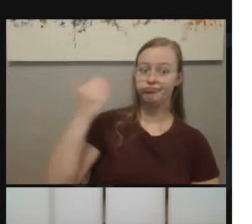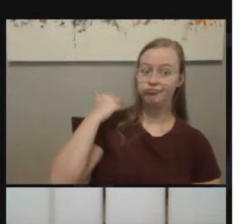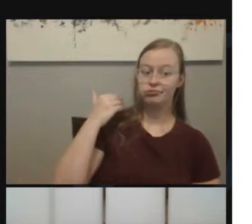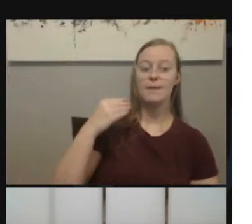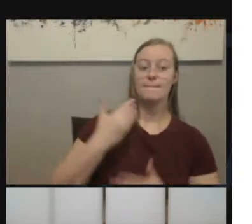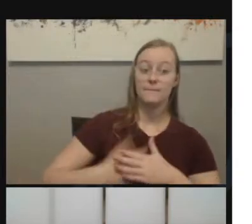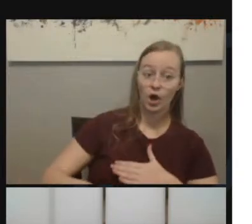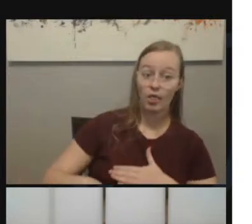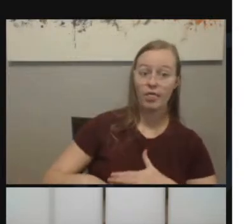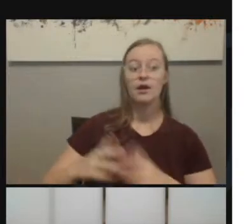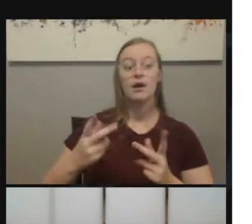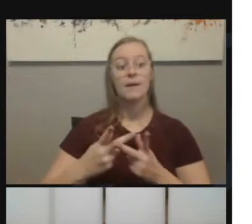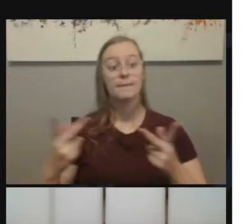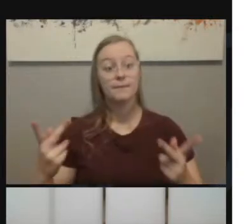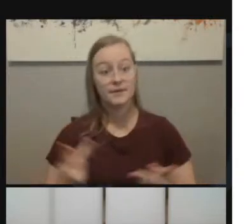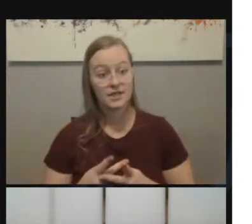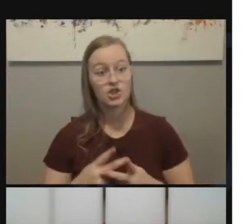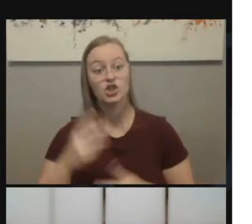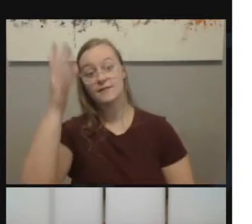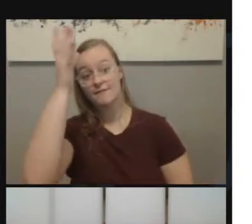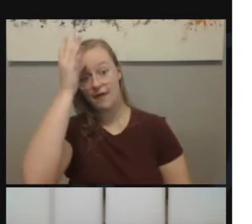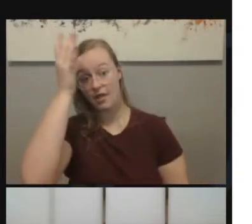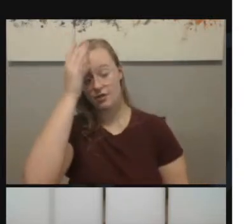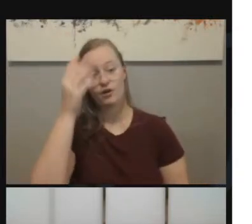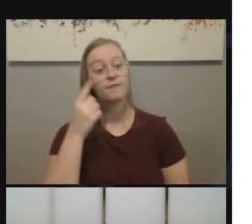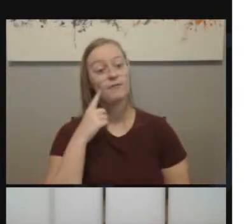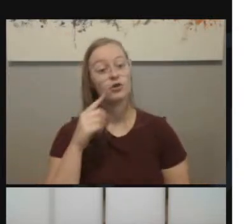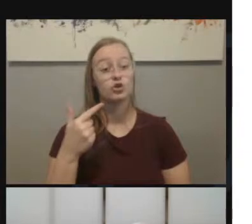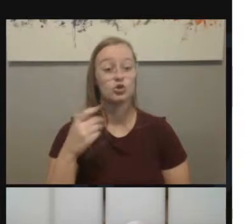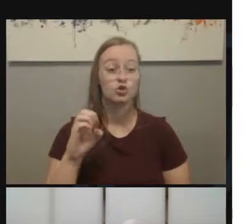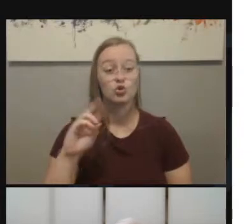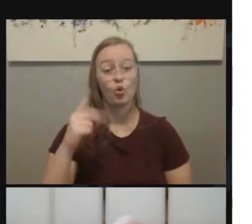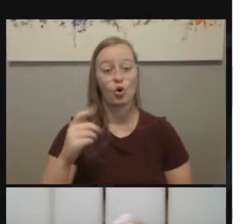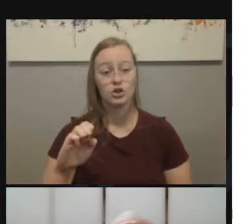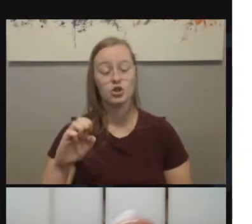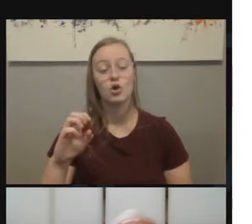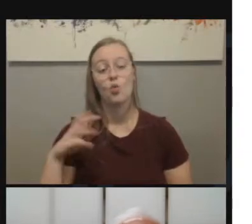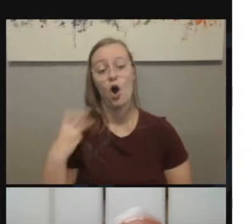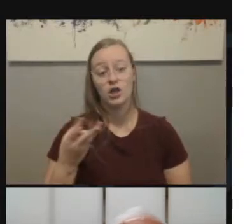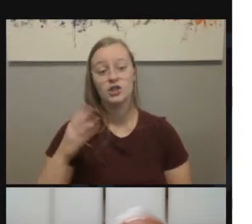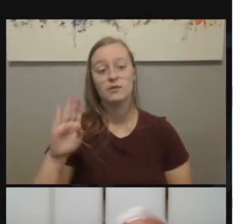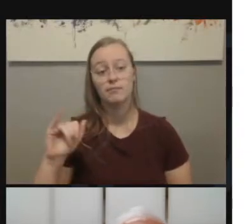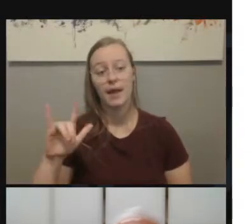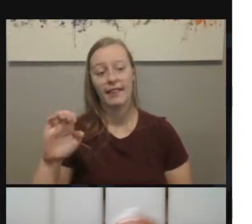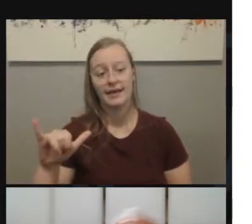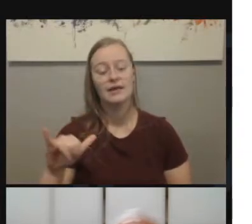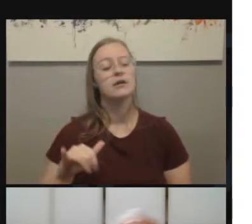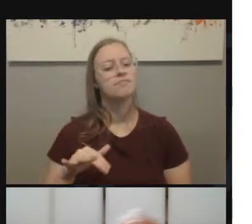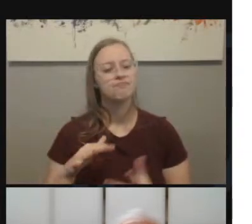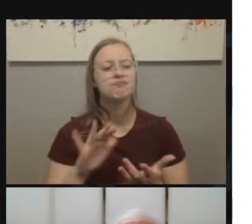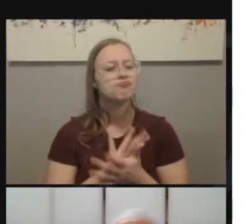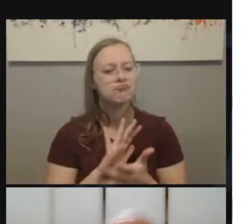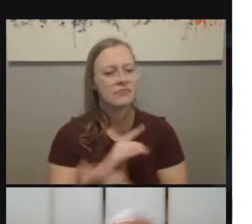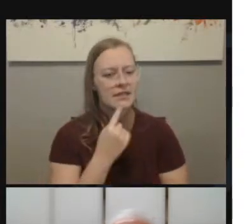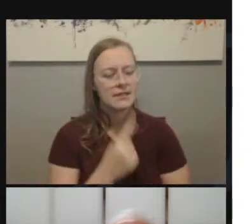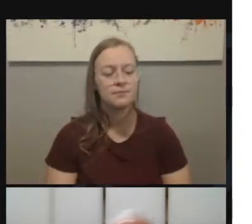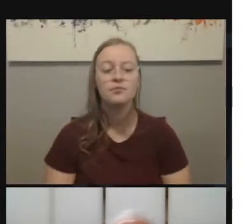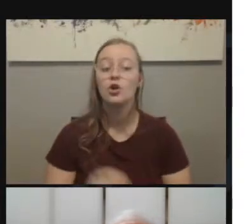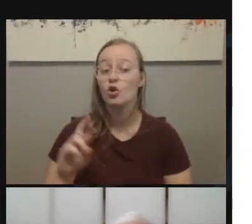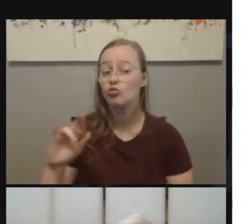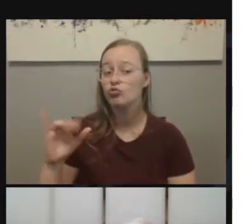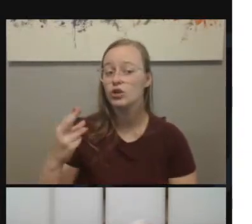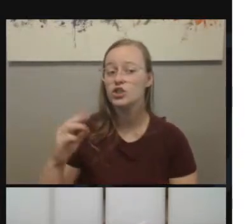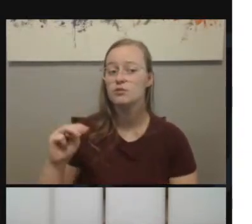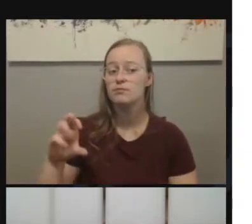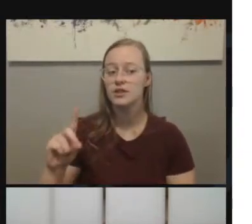his position as a father of George Washington Bailey. The entry goes, entered Richmond on the 3rd